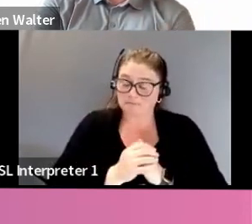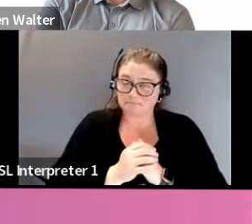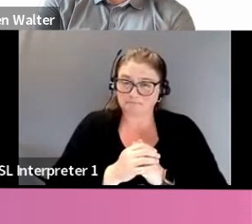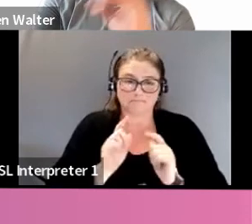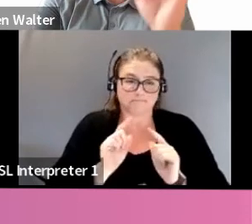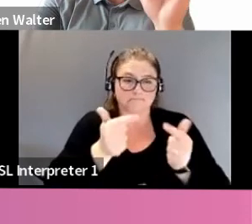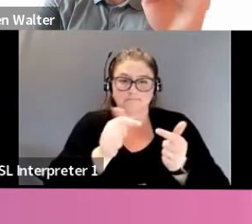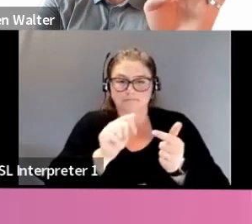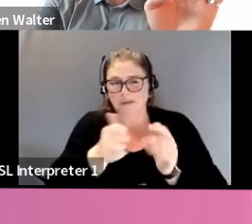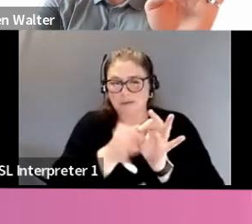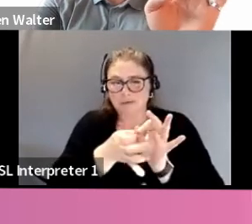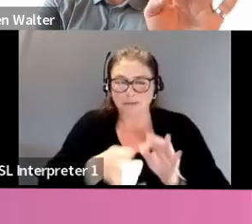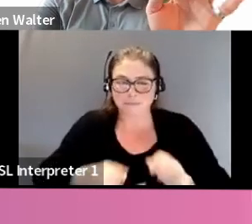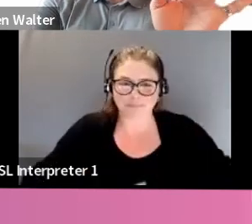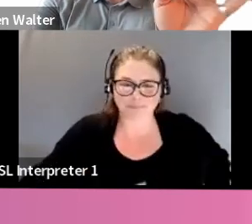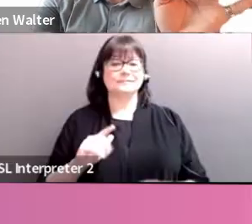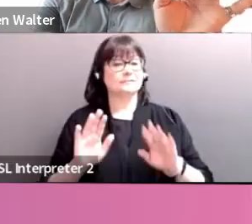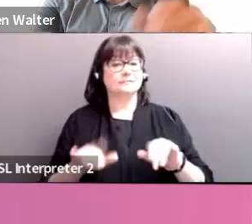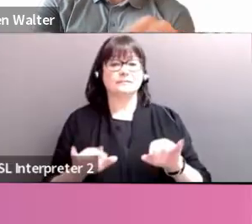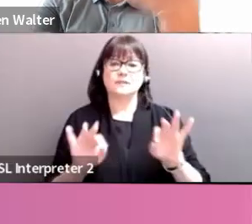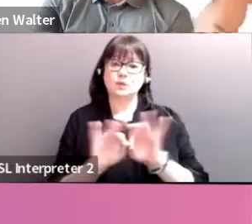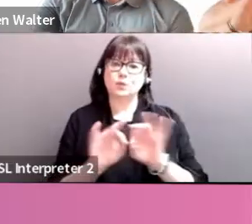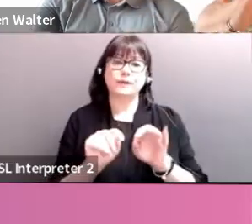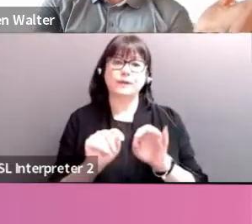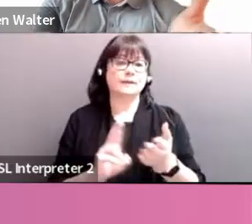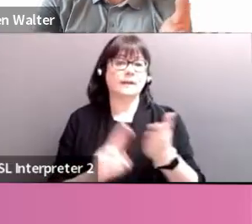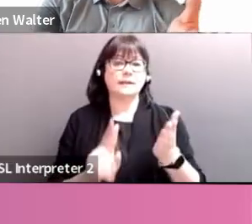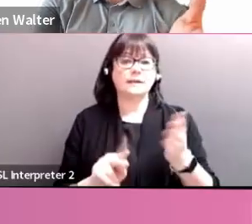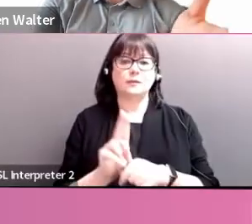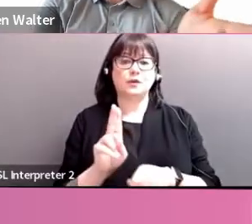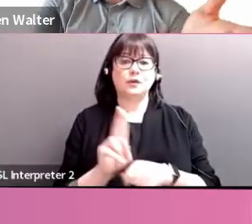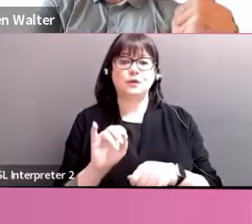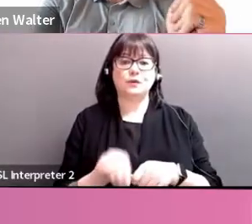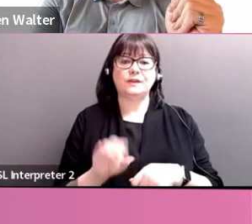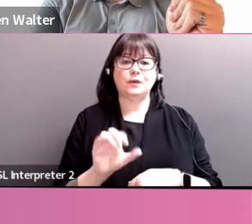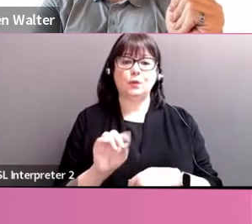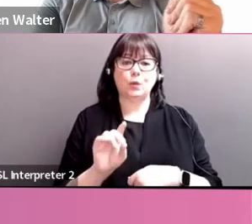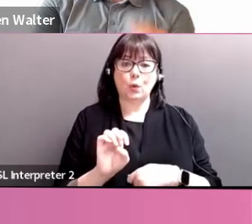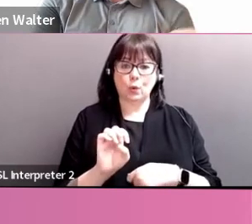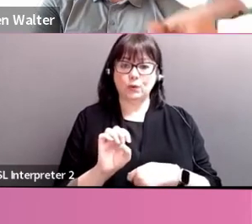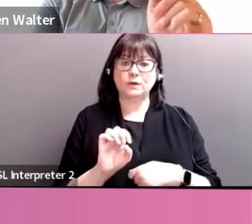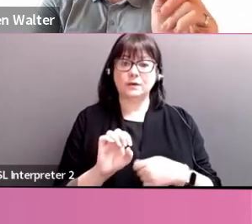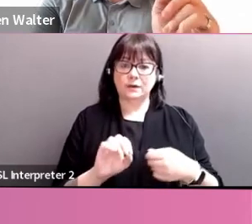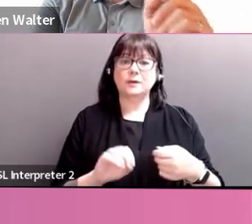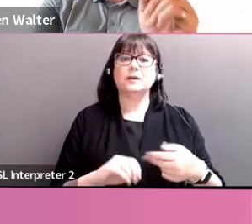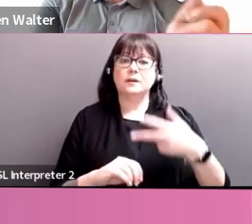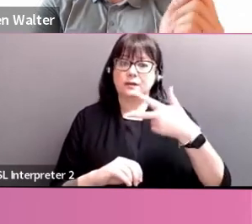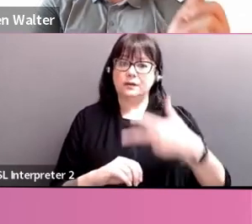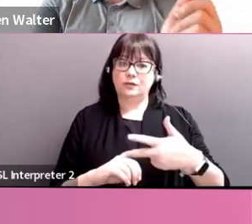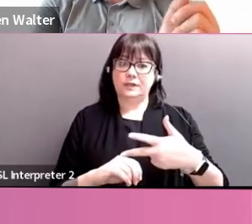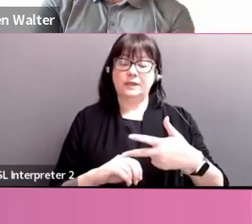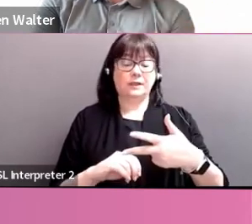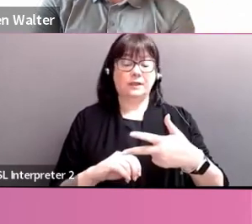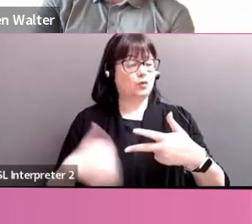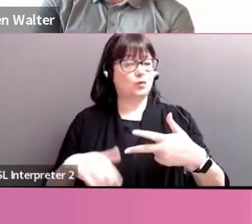code because it's going to get you those 3 perks, 2 of which you can use even if you're using the free platform. And all you have to do is visit that link and